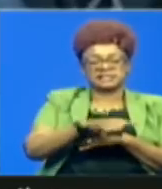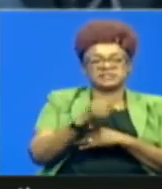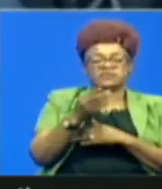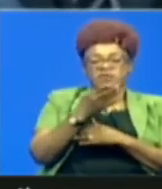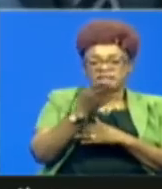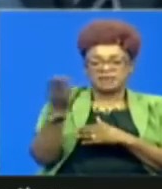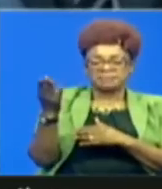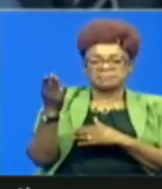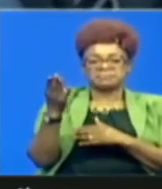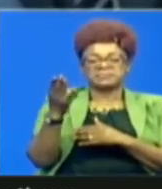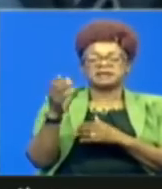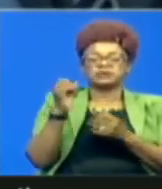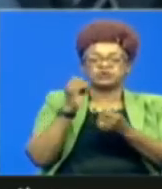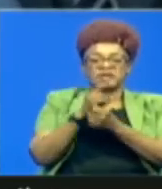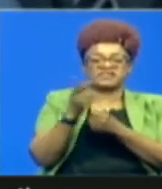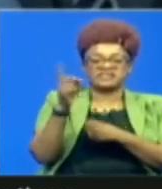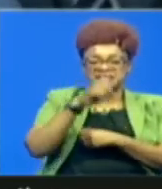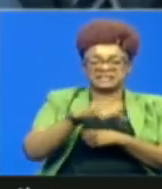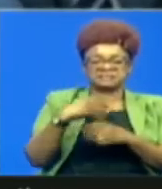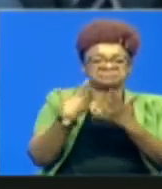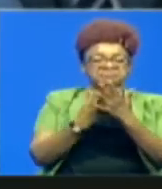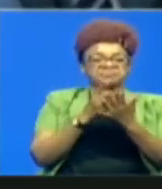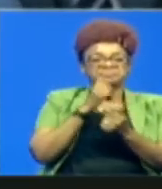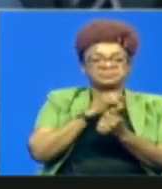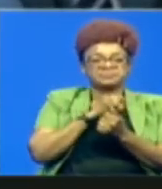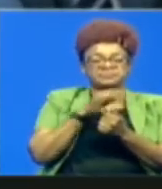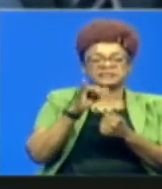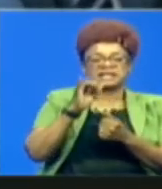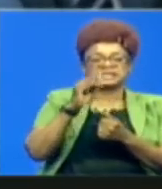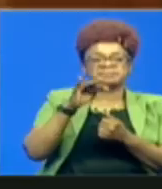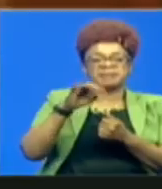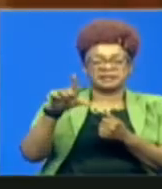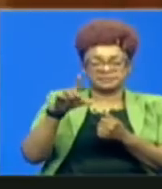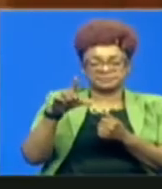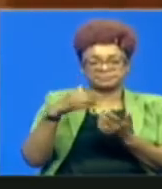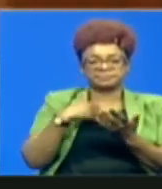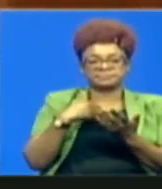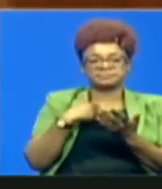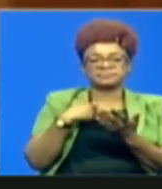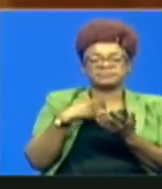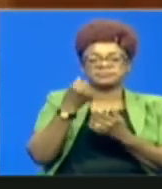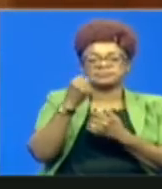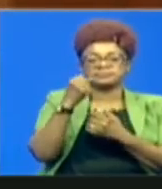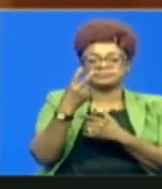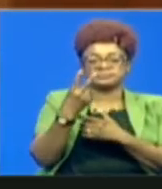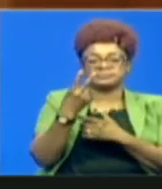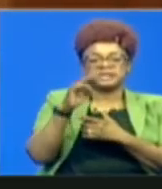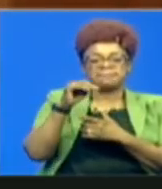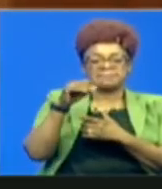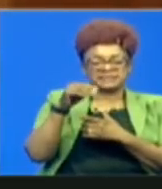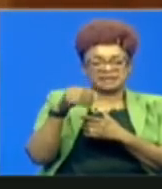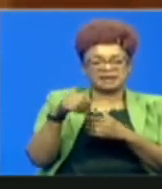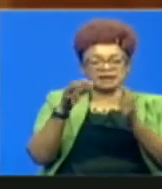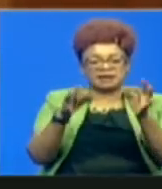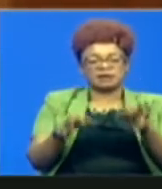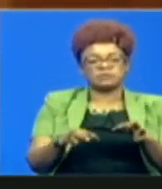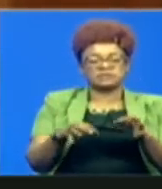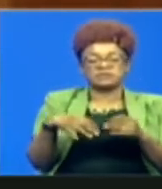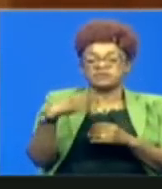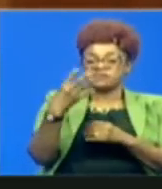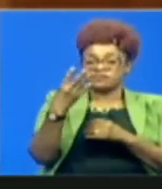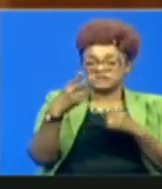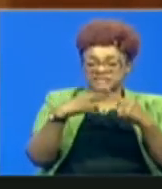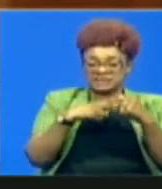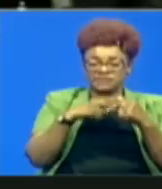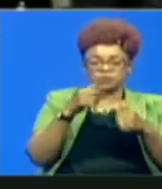already spent 12 days in custody. Ismail is accused of having 52 M-Pesa accounts, 47 of which